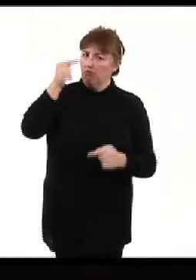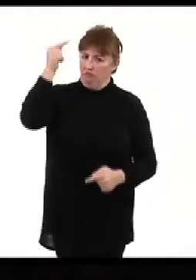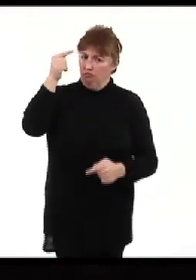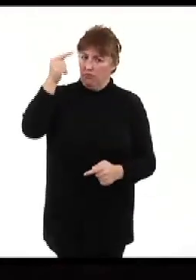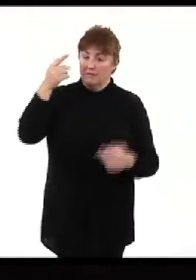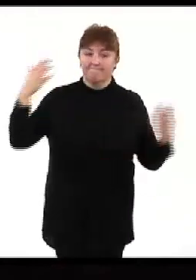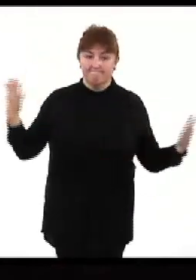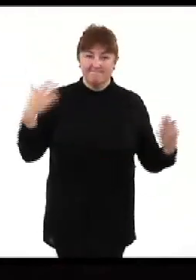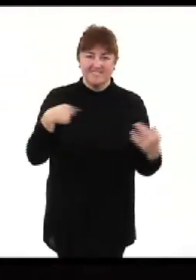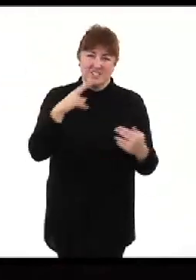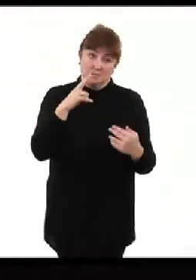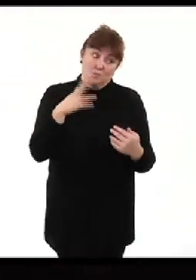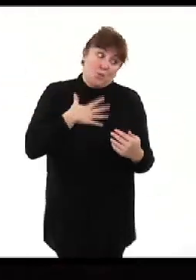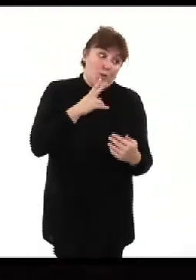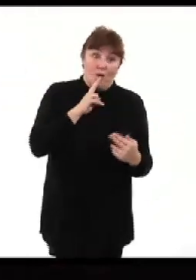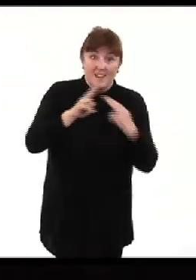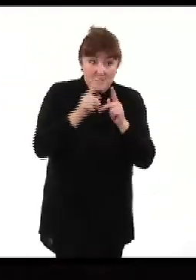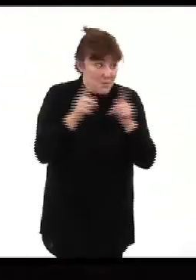No more questions?